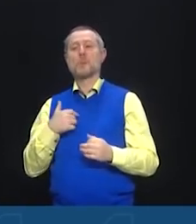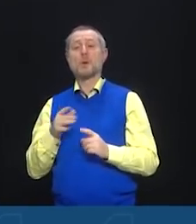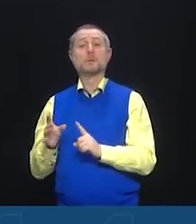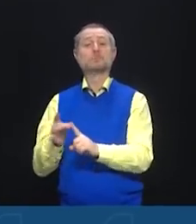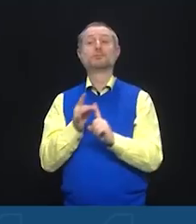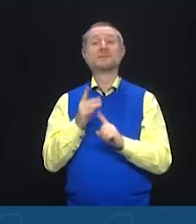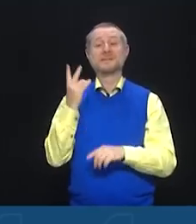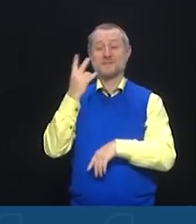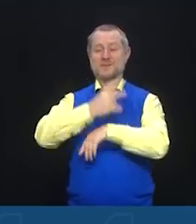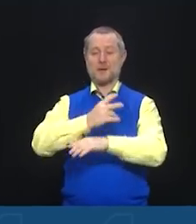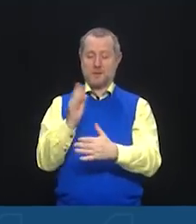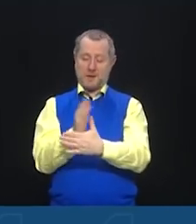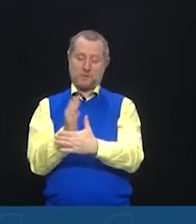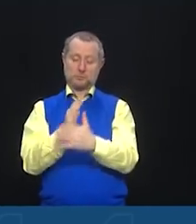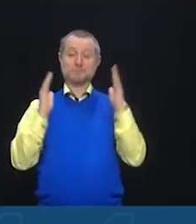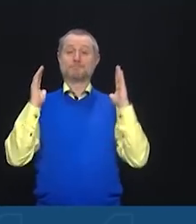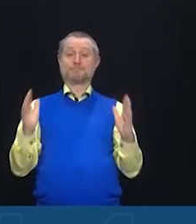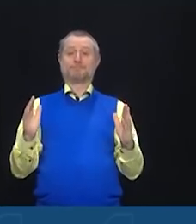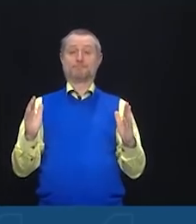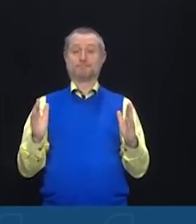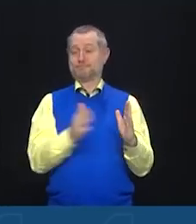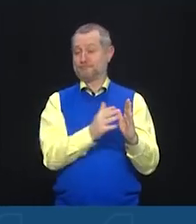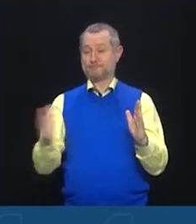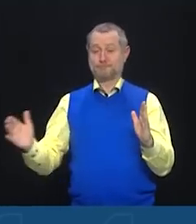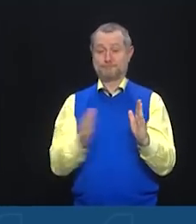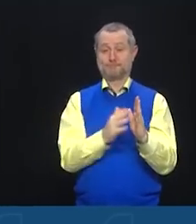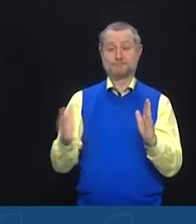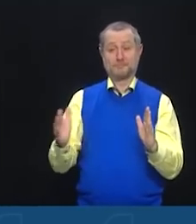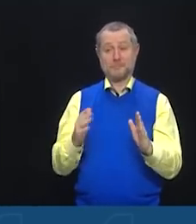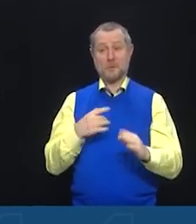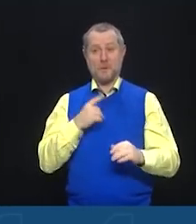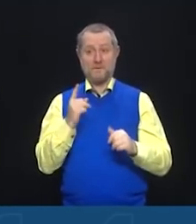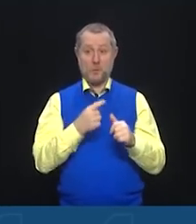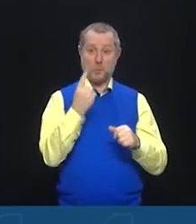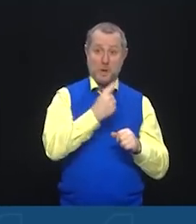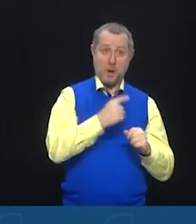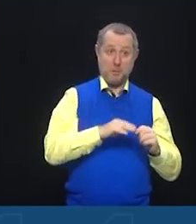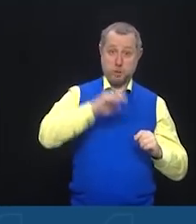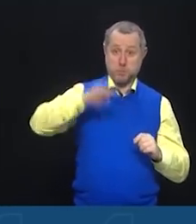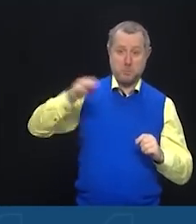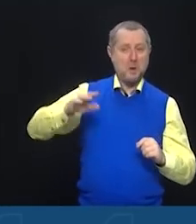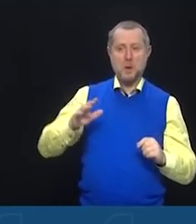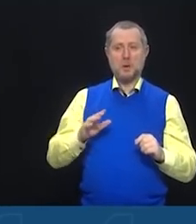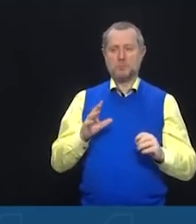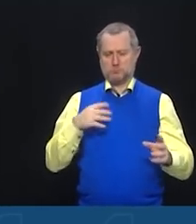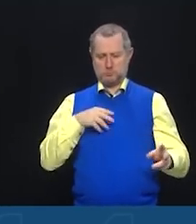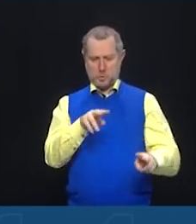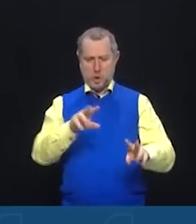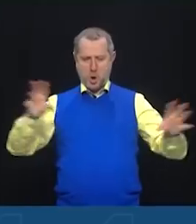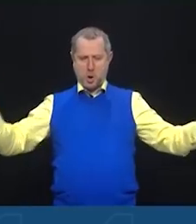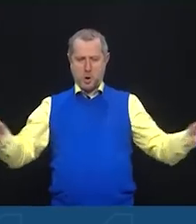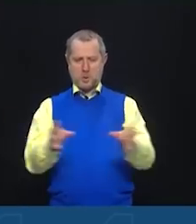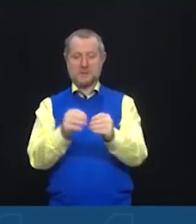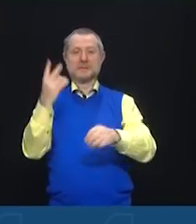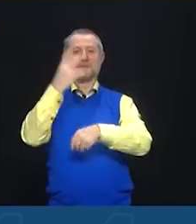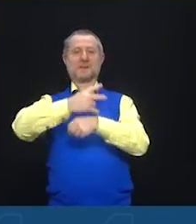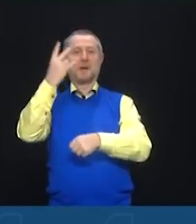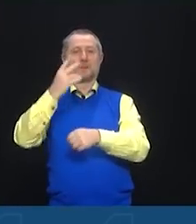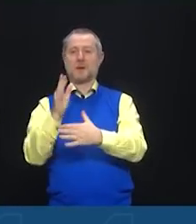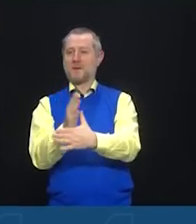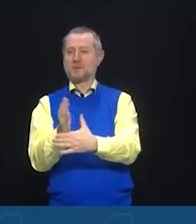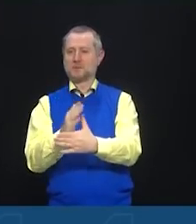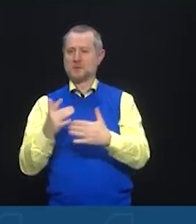which we watch closely, again, not paying attention to one day's spikes up or down, but the whole 7-day positivity rate is going